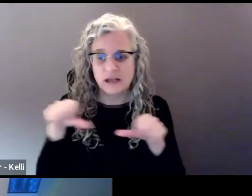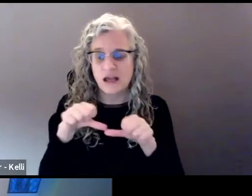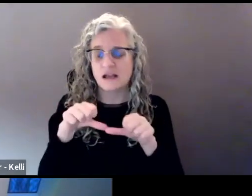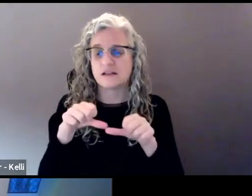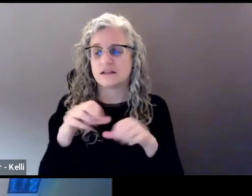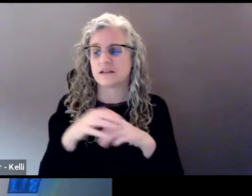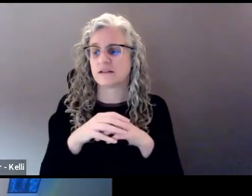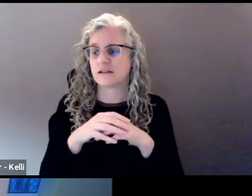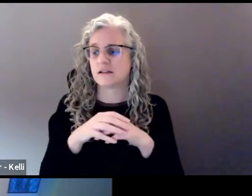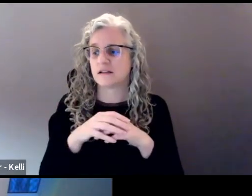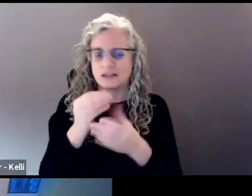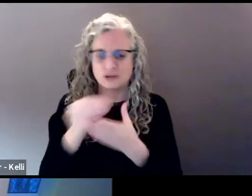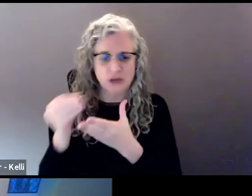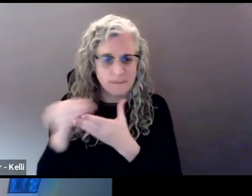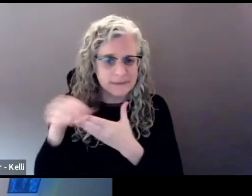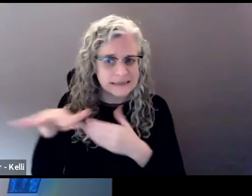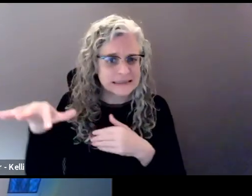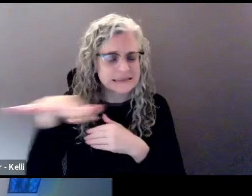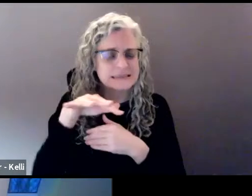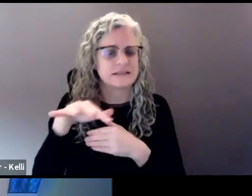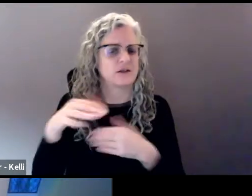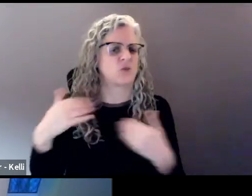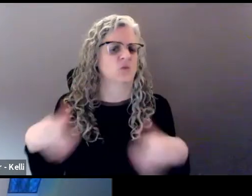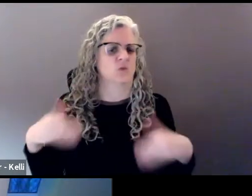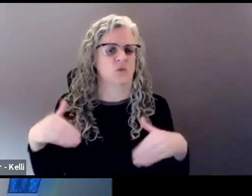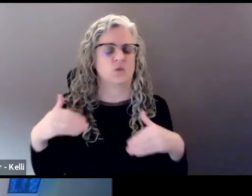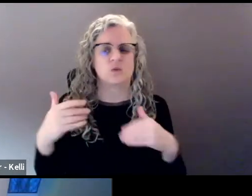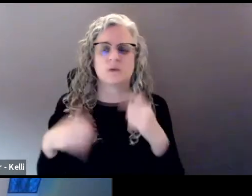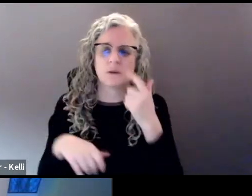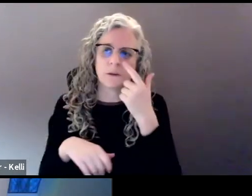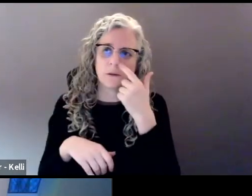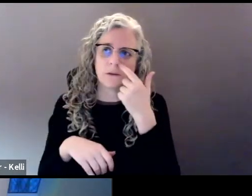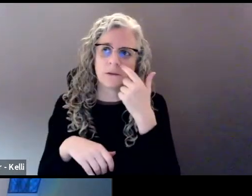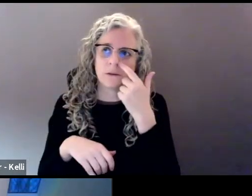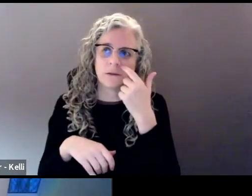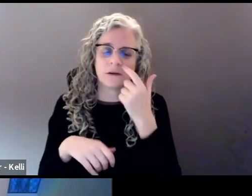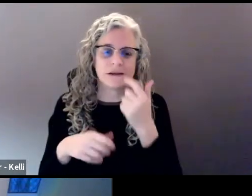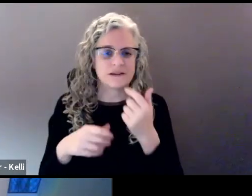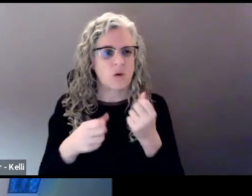as well as residential areas. And there's quite a few that have been developed all around Metro